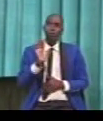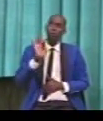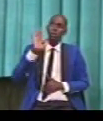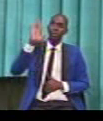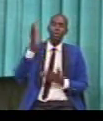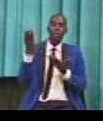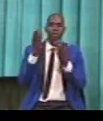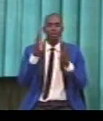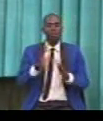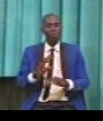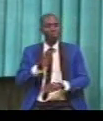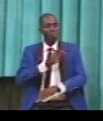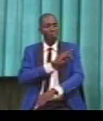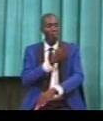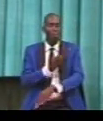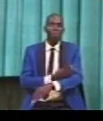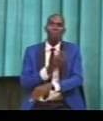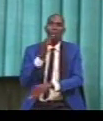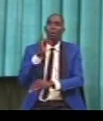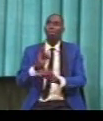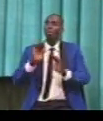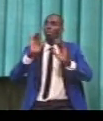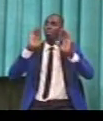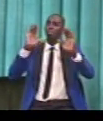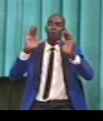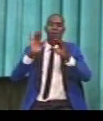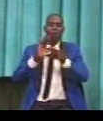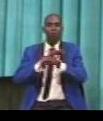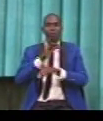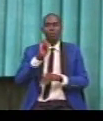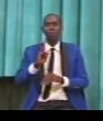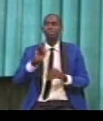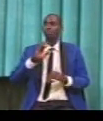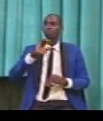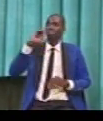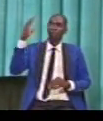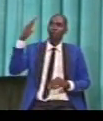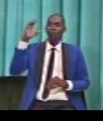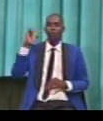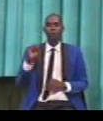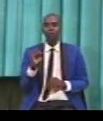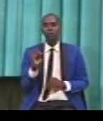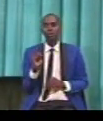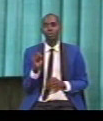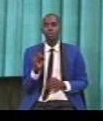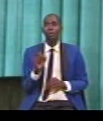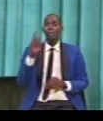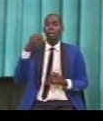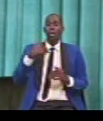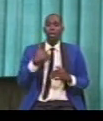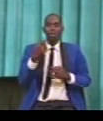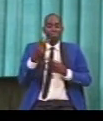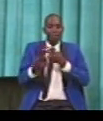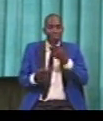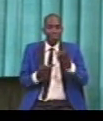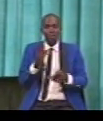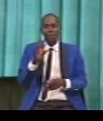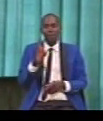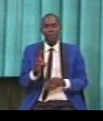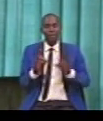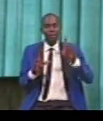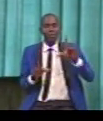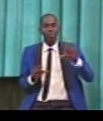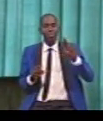mightily, wonderfully, graciously, powerfully. He has visited Lusaka. He